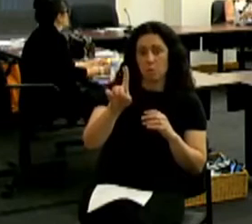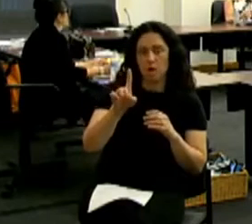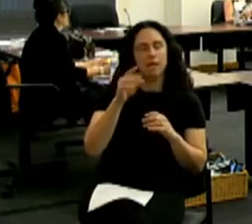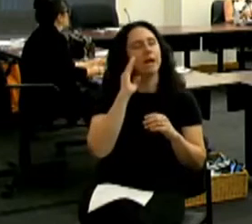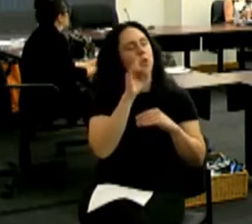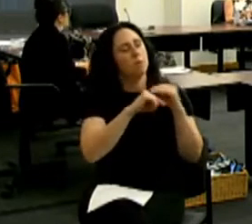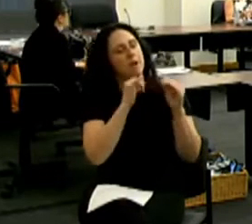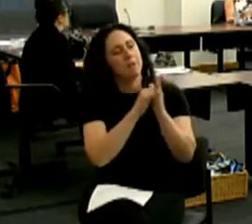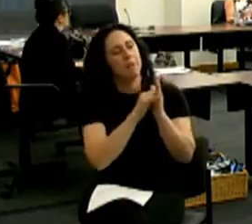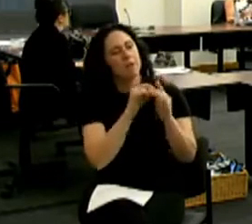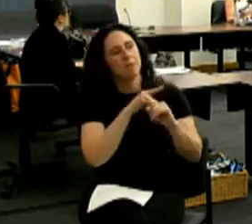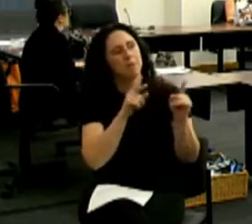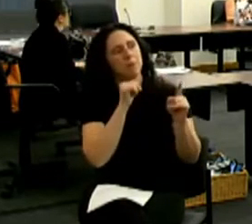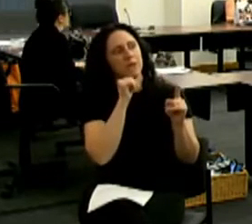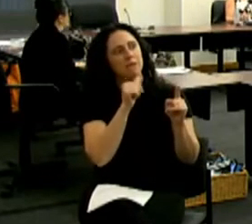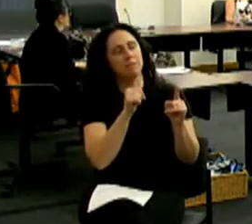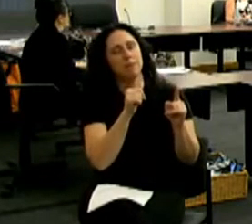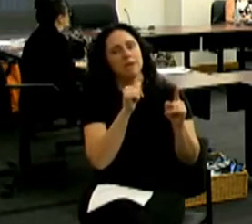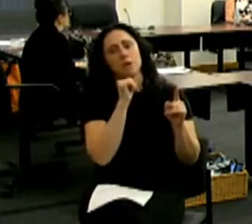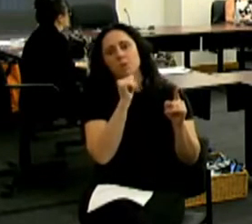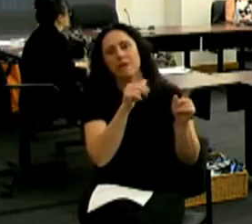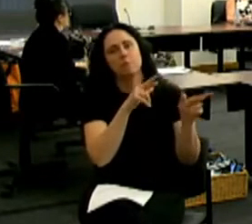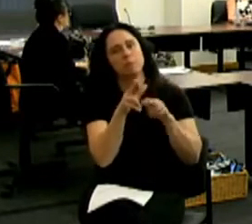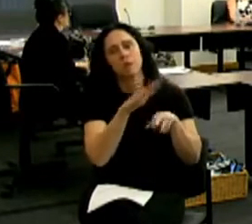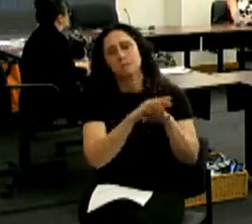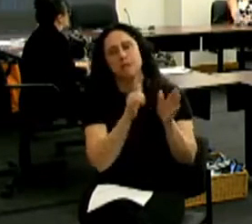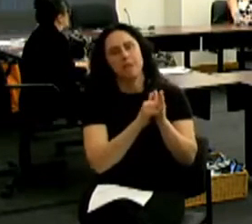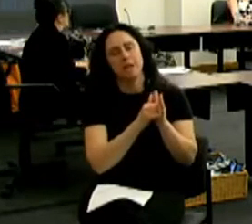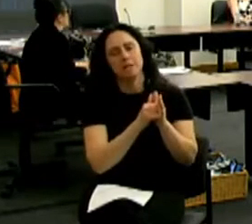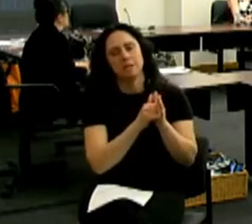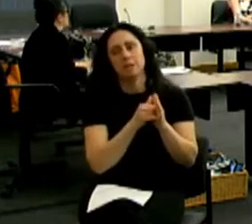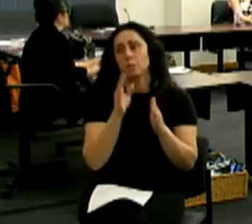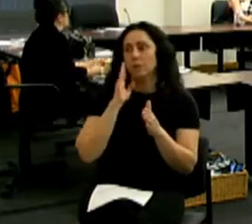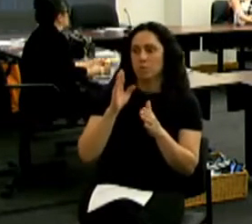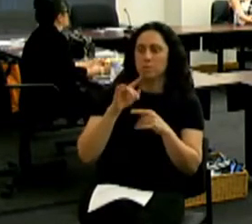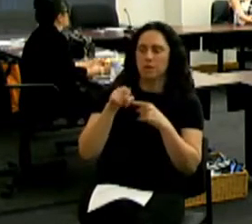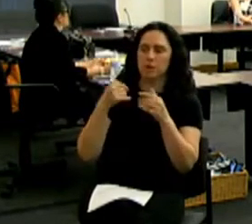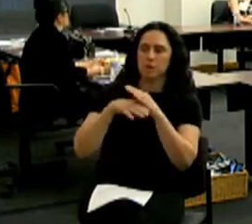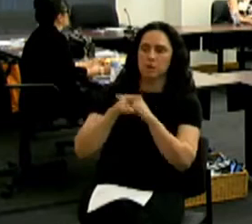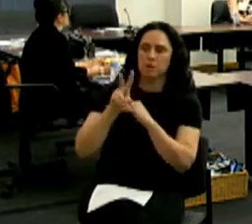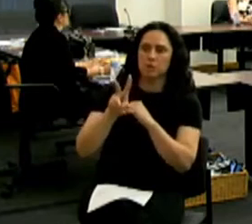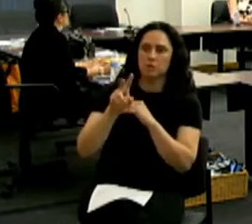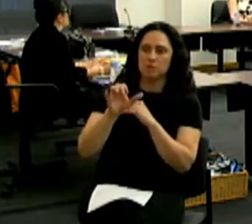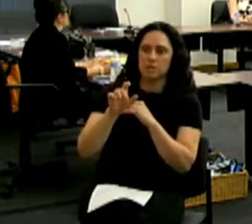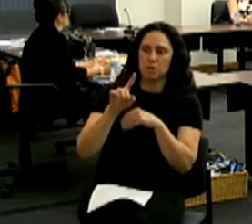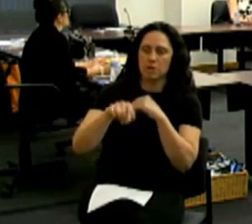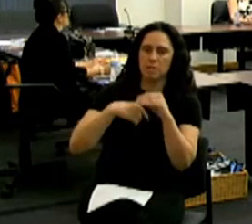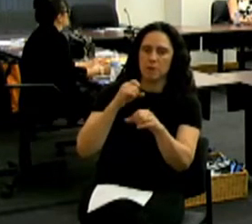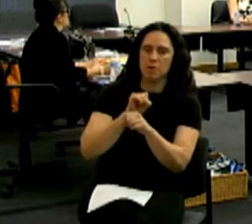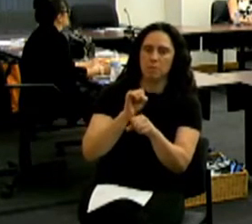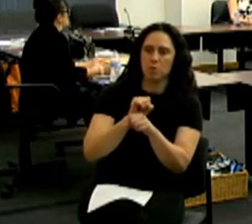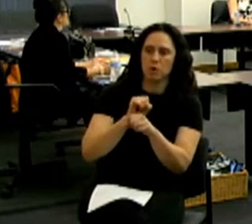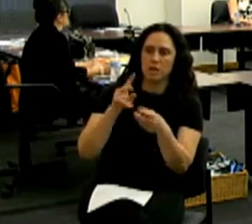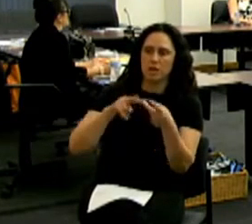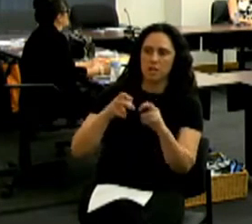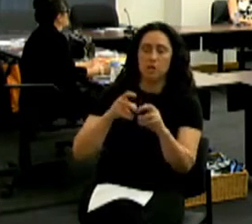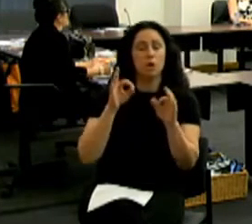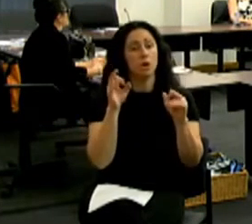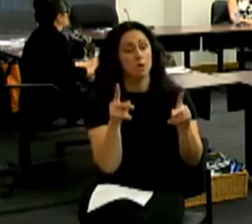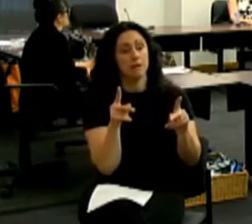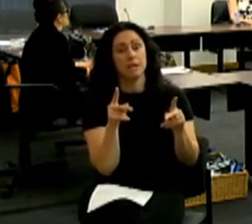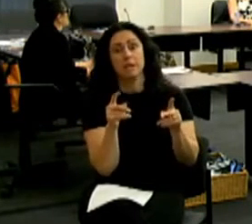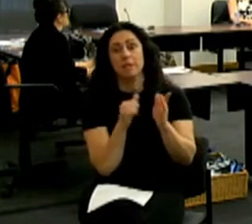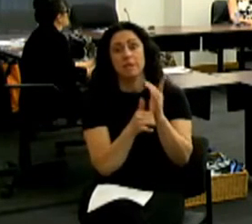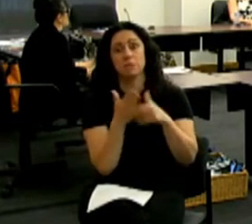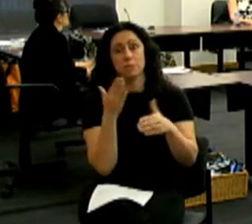we haven't been prepped on it. Right. When we go into 2C1. Okay. All right,